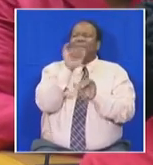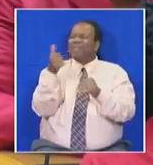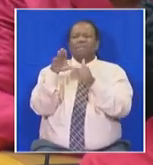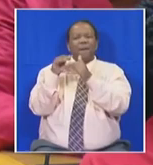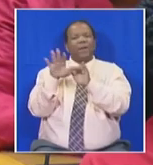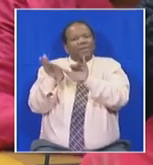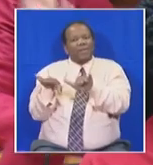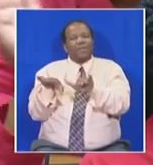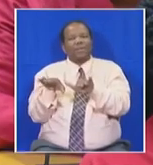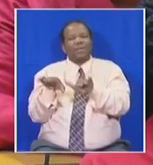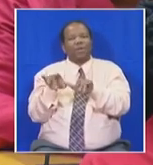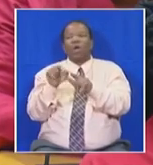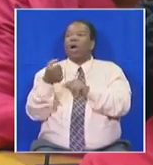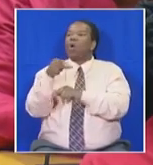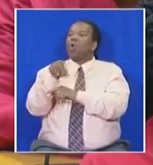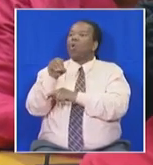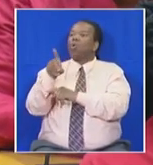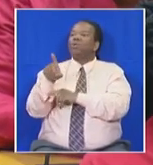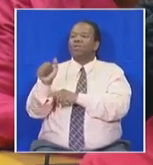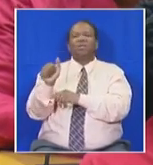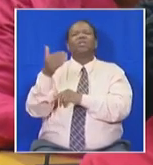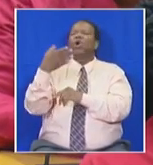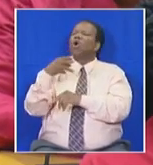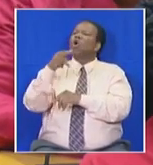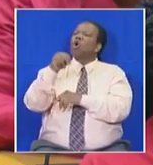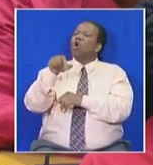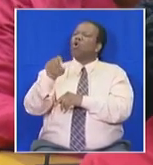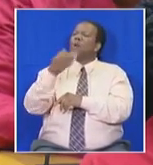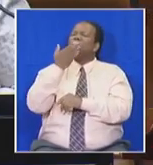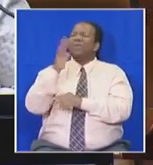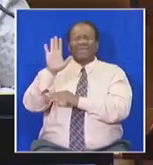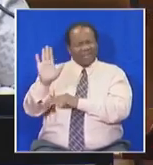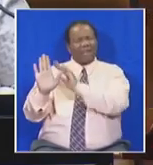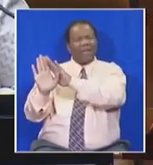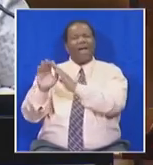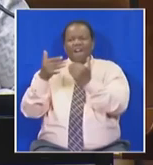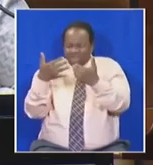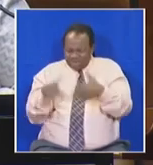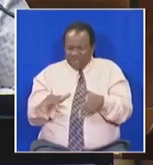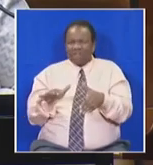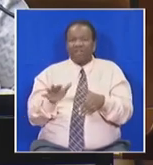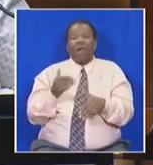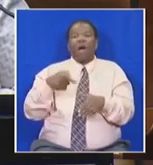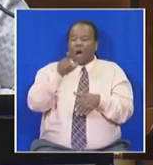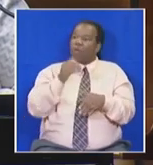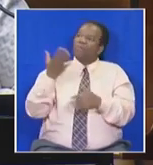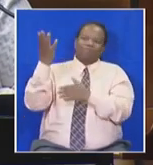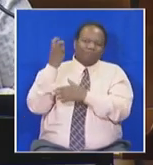your seat. obligations. Honorable Bongo, take your seat. We recognize this member. We will rule on the